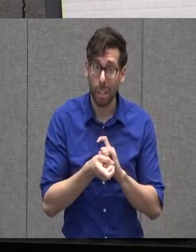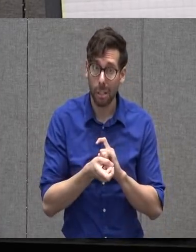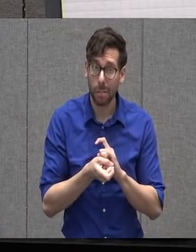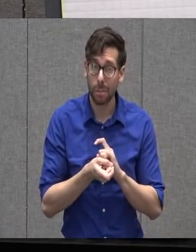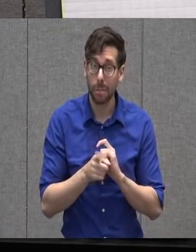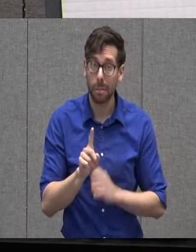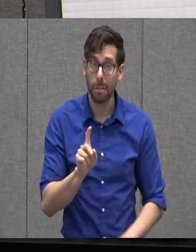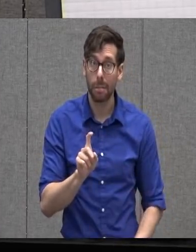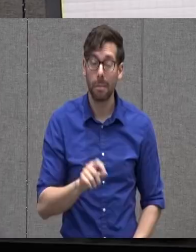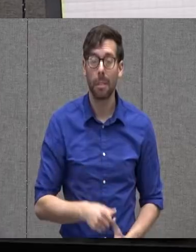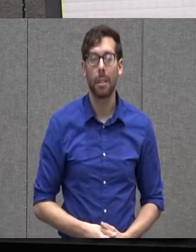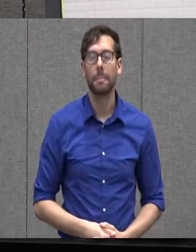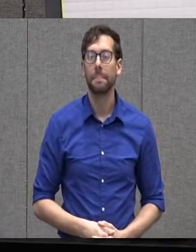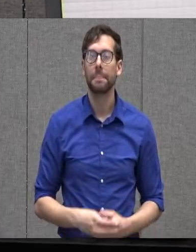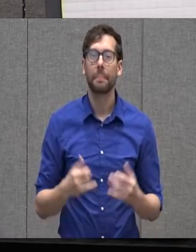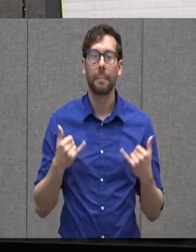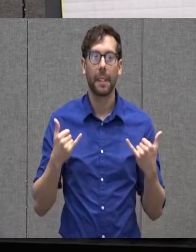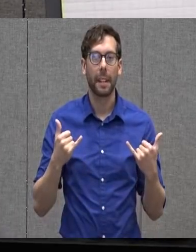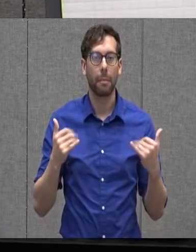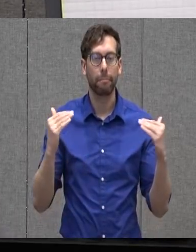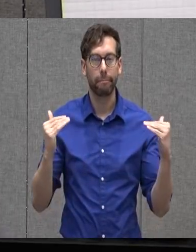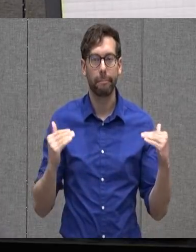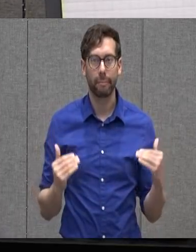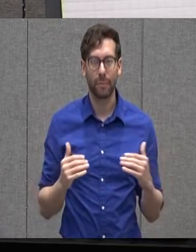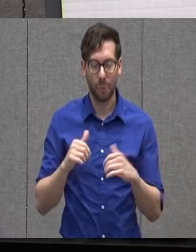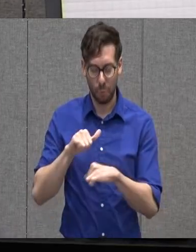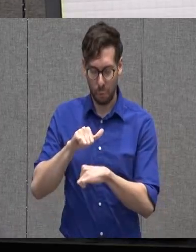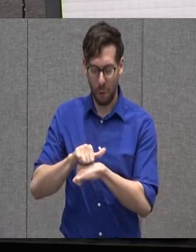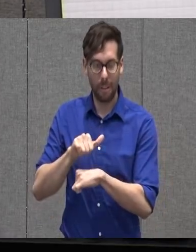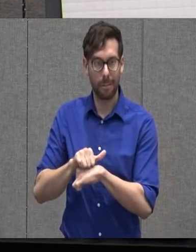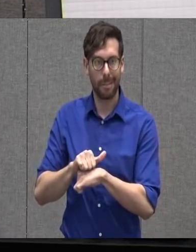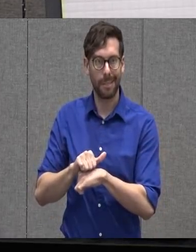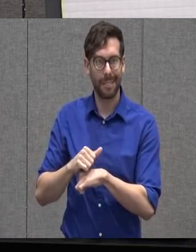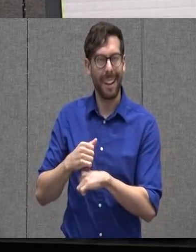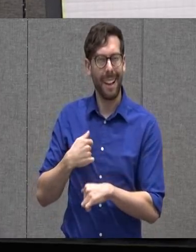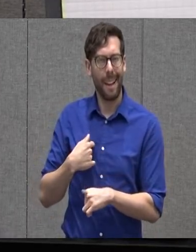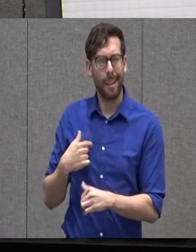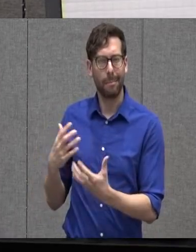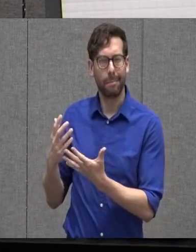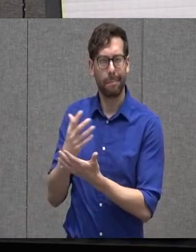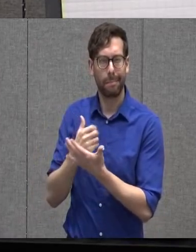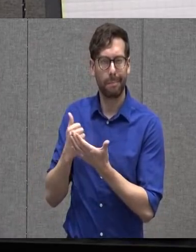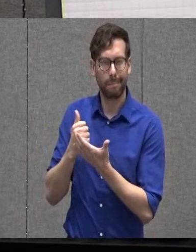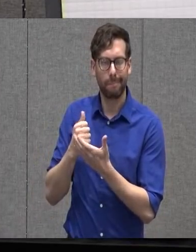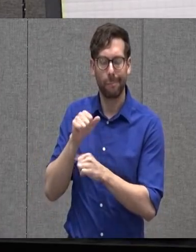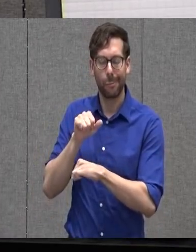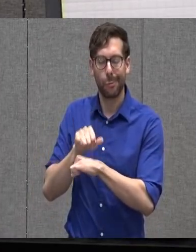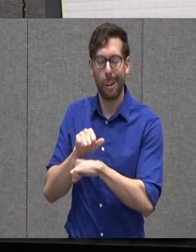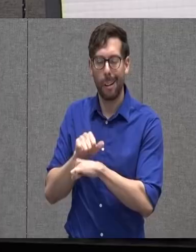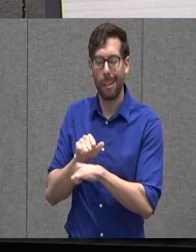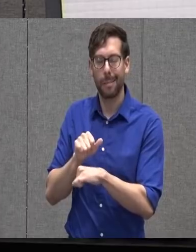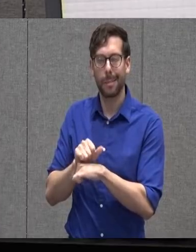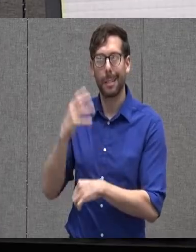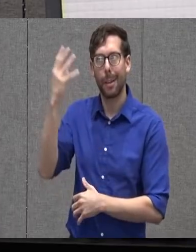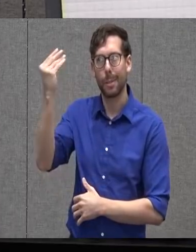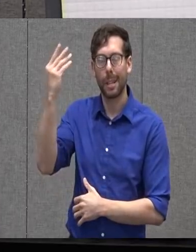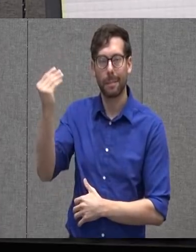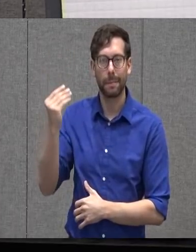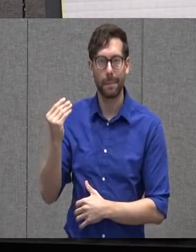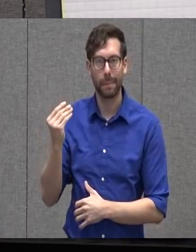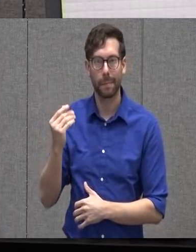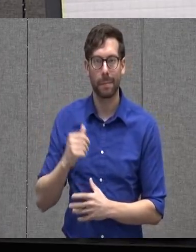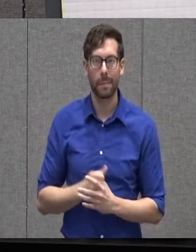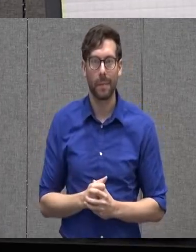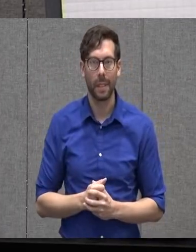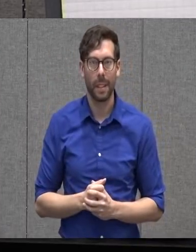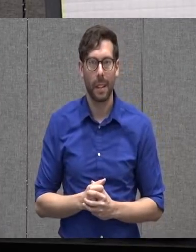rocks here that I just pulled from outside. And I'm trying to think if I